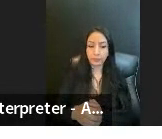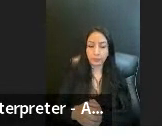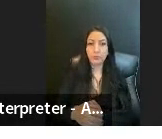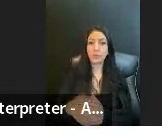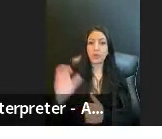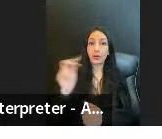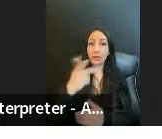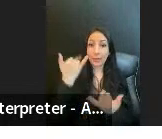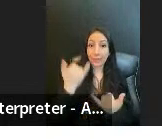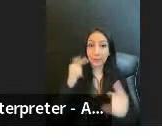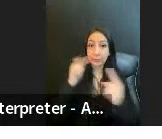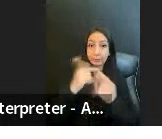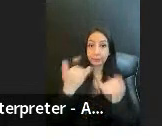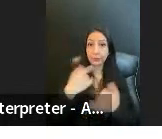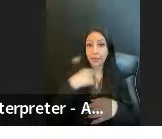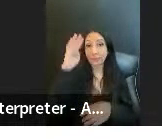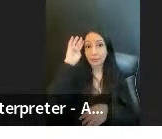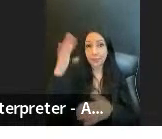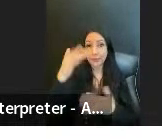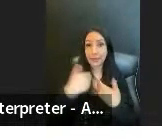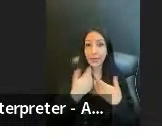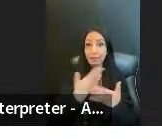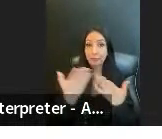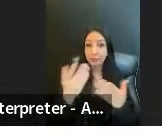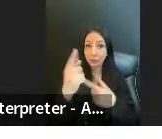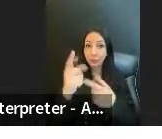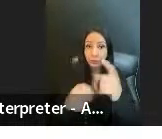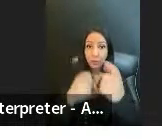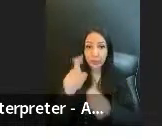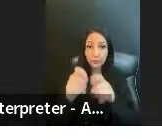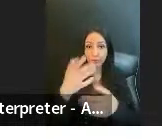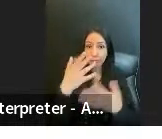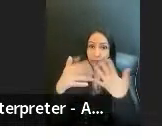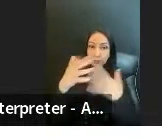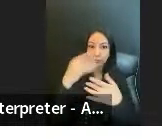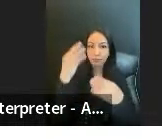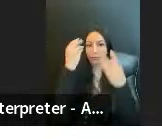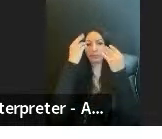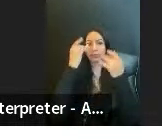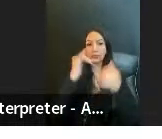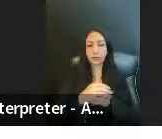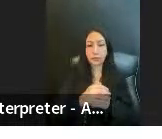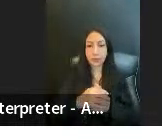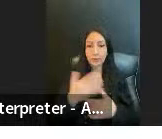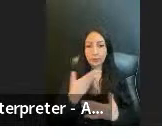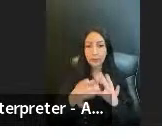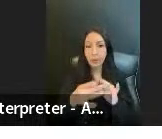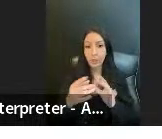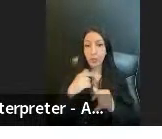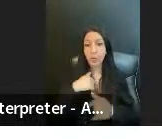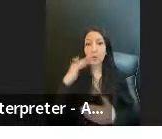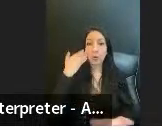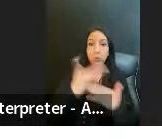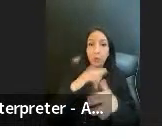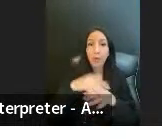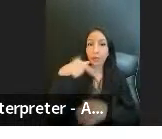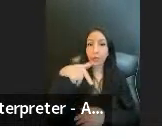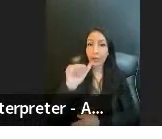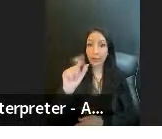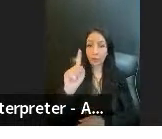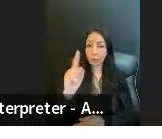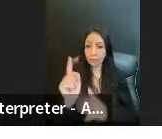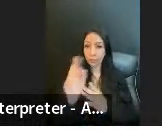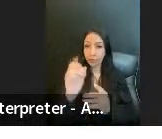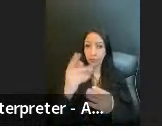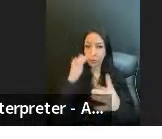So at this point, I imagine there are a few questions rolling around in your head or some comments. We're going to get to the Q&A in just a second, but I want